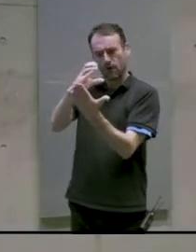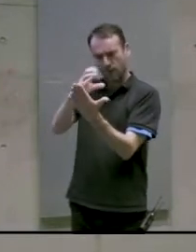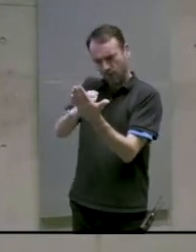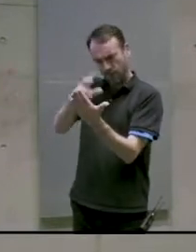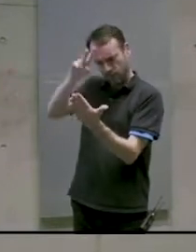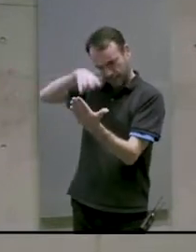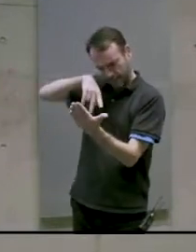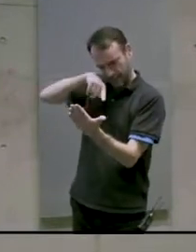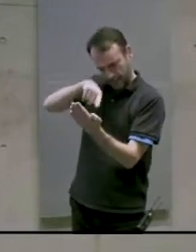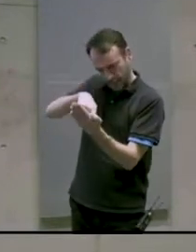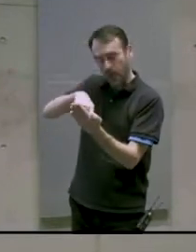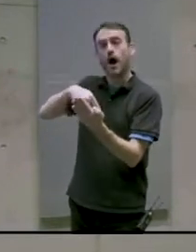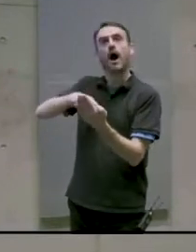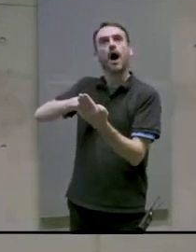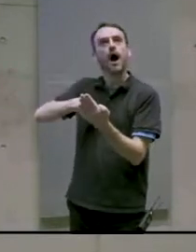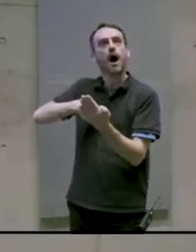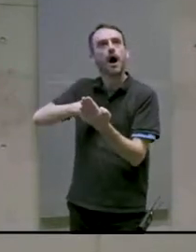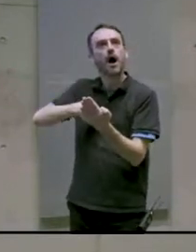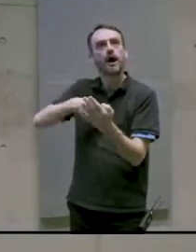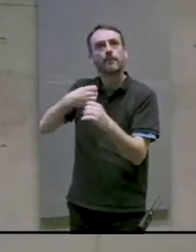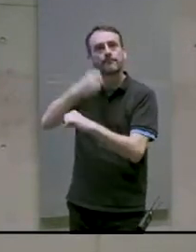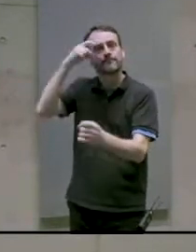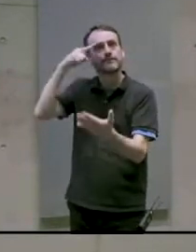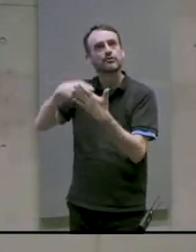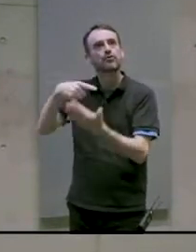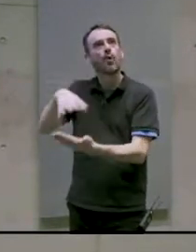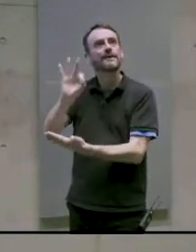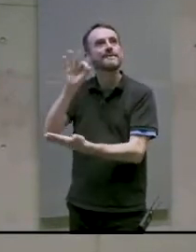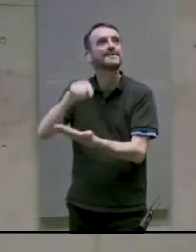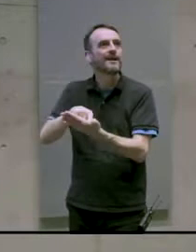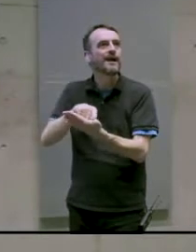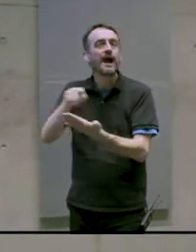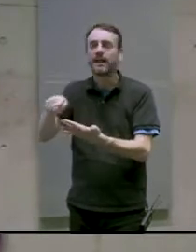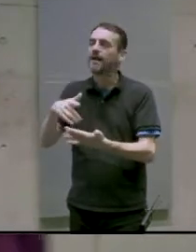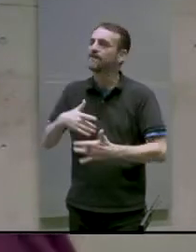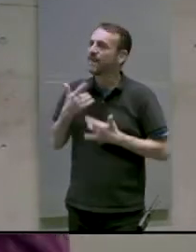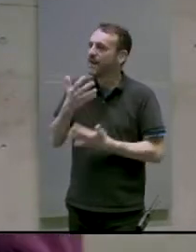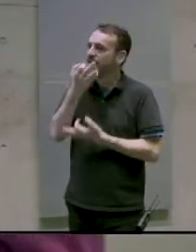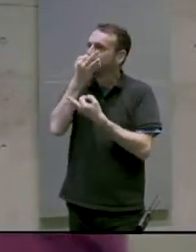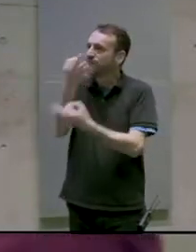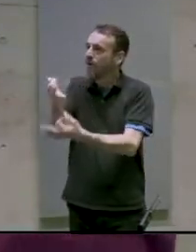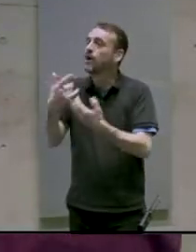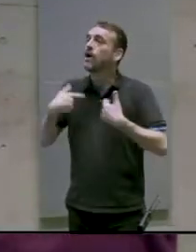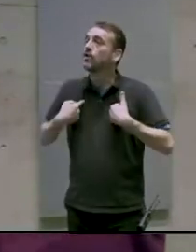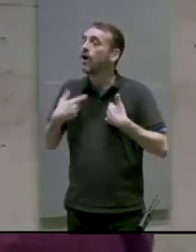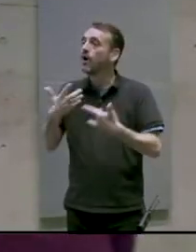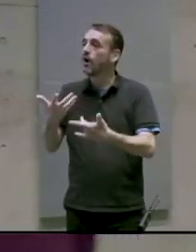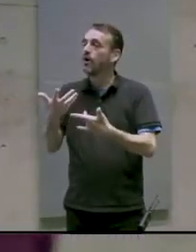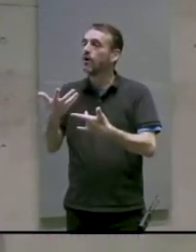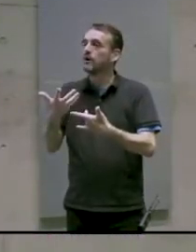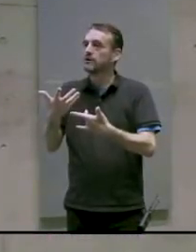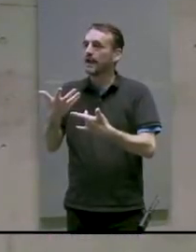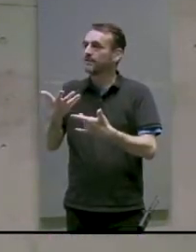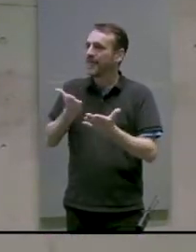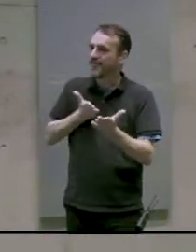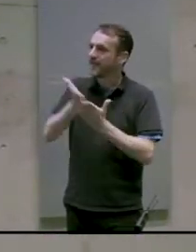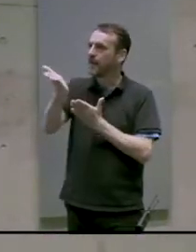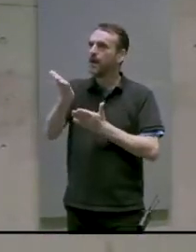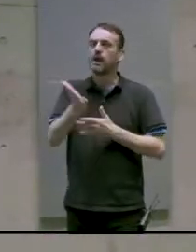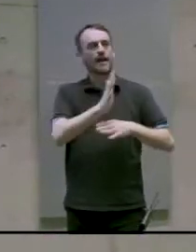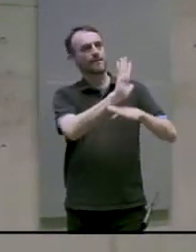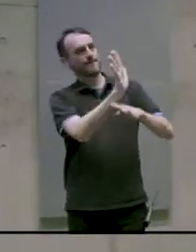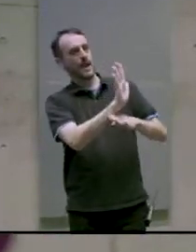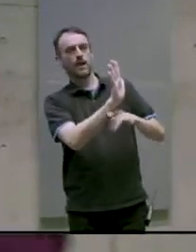more involved, and you feel like you don't know where it's going. It's not just a completely linear path, like what we have with films and stuff, which